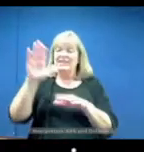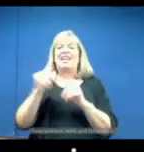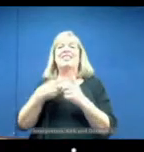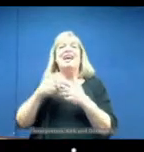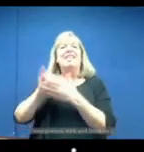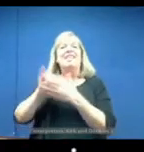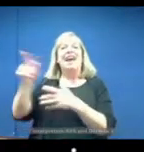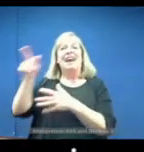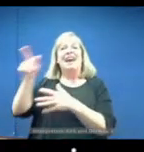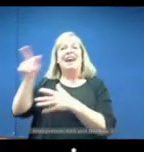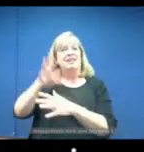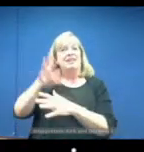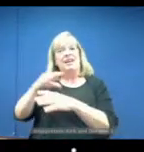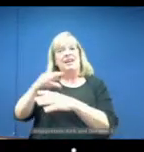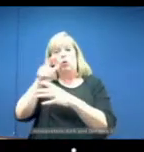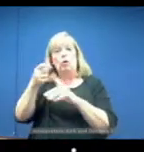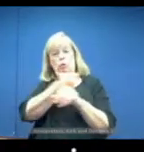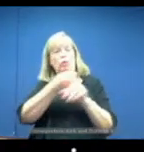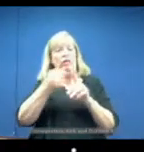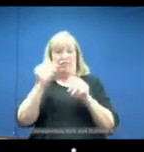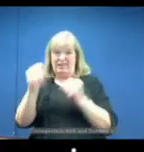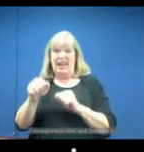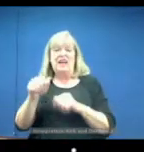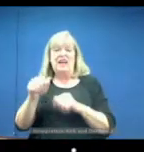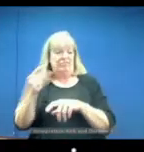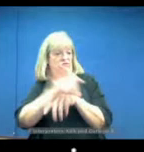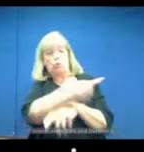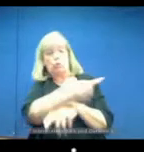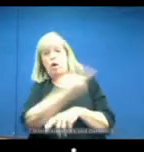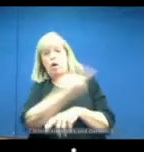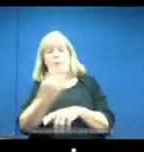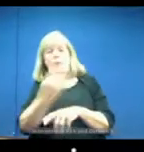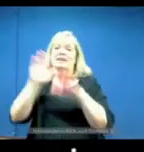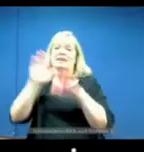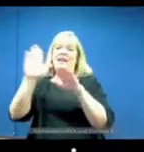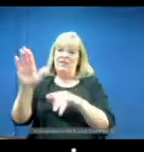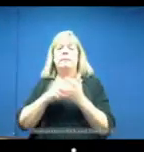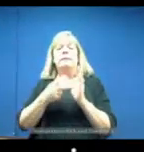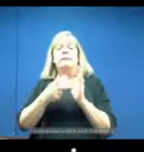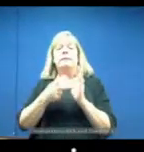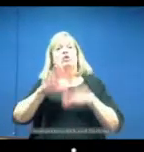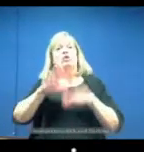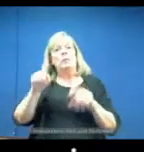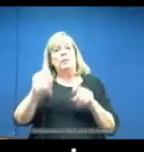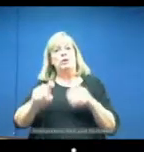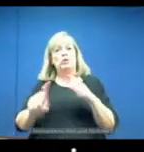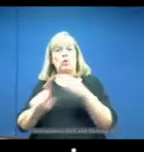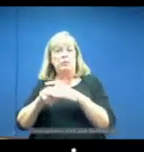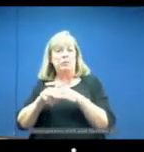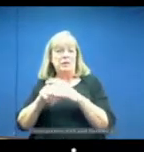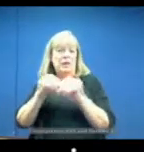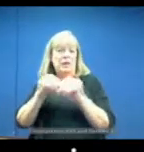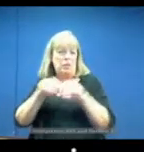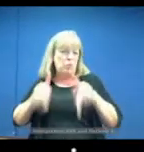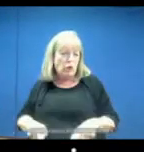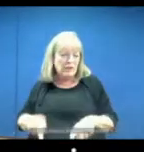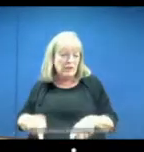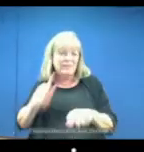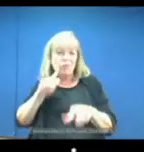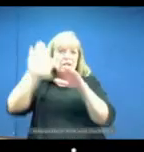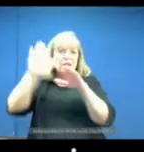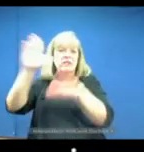him. So the children would either have to testify in person, or sometimes they allow the children